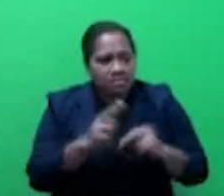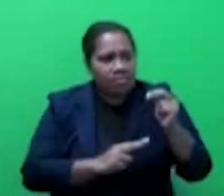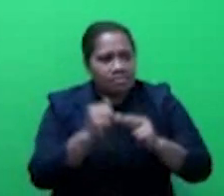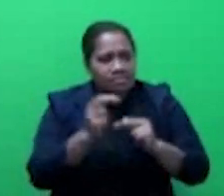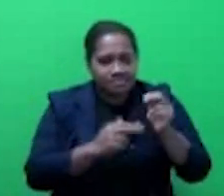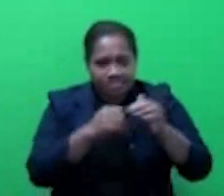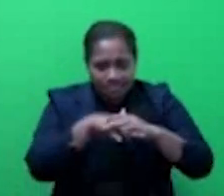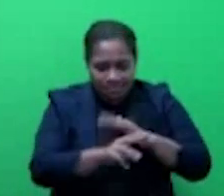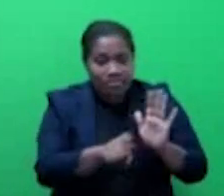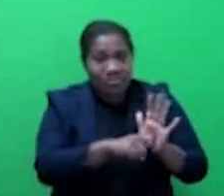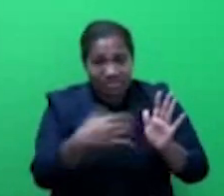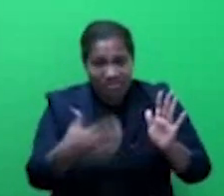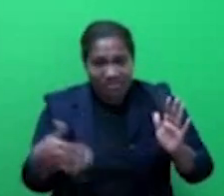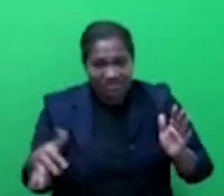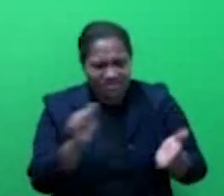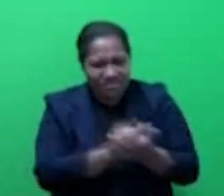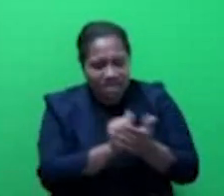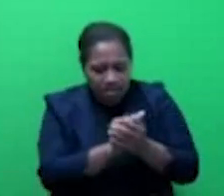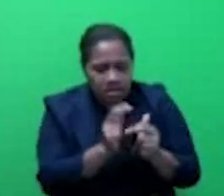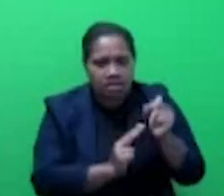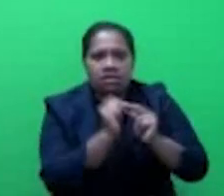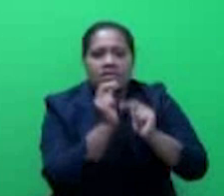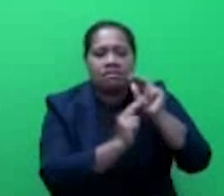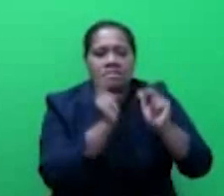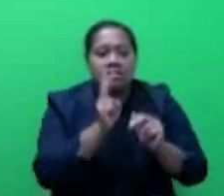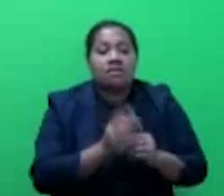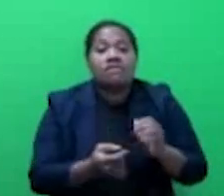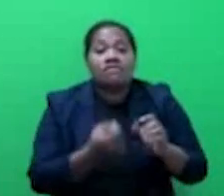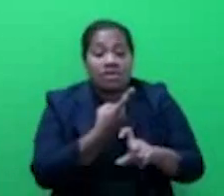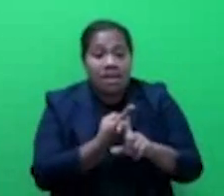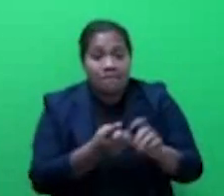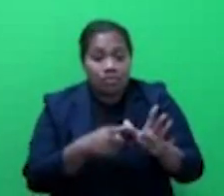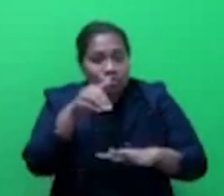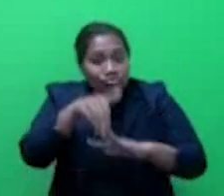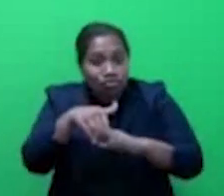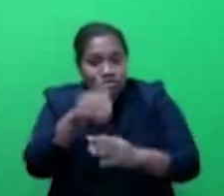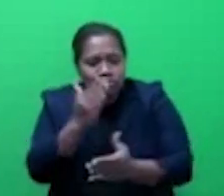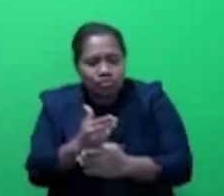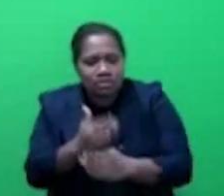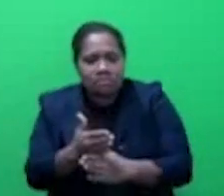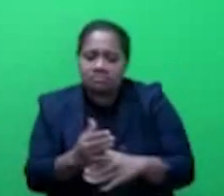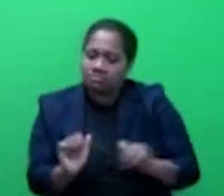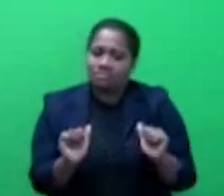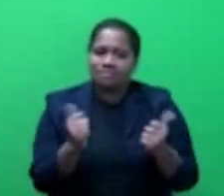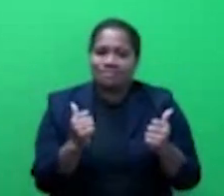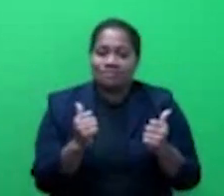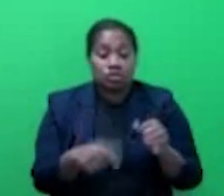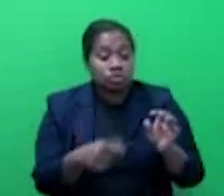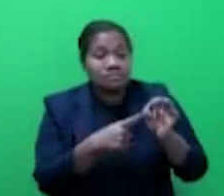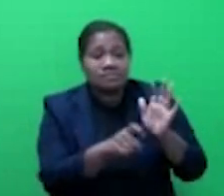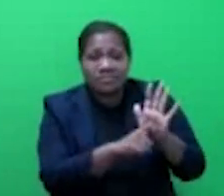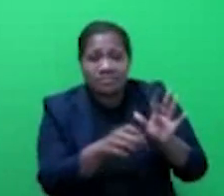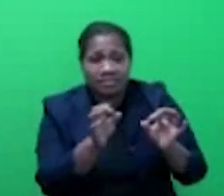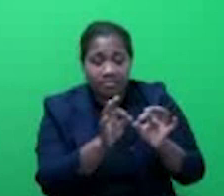McFarlane Estate. For Kalambu flats, drainage upgrade work was completed. Mr. Speaker, sir, PRB, in its